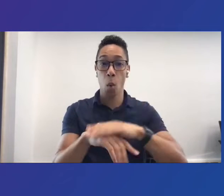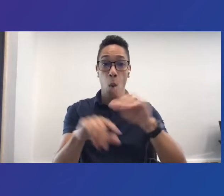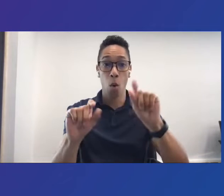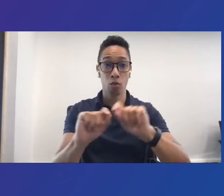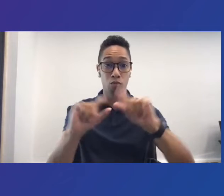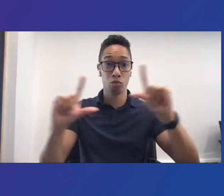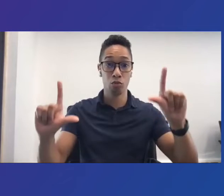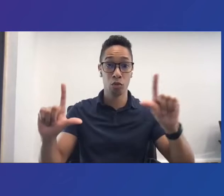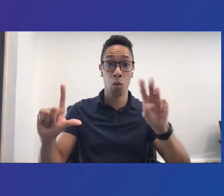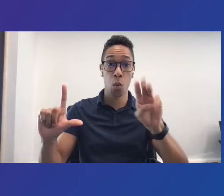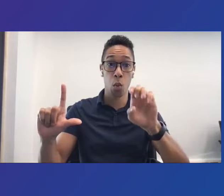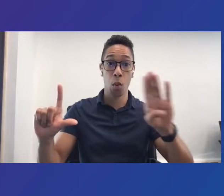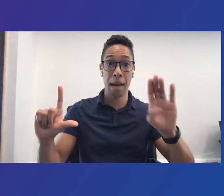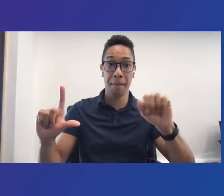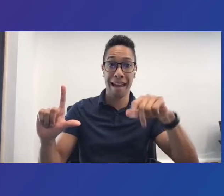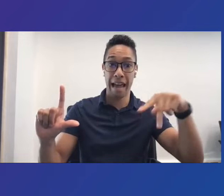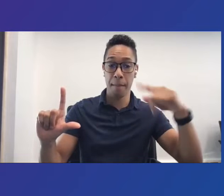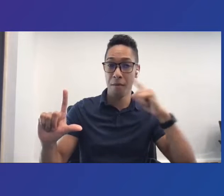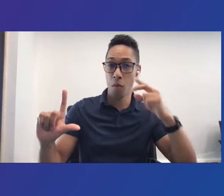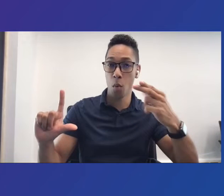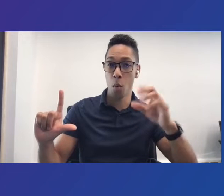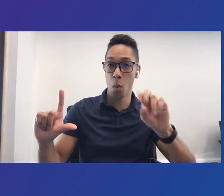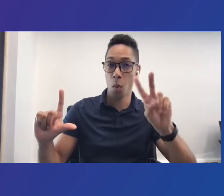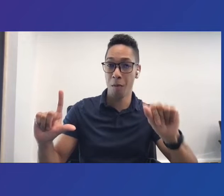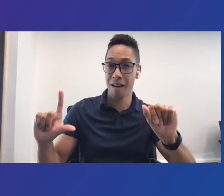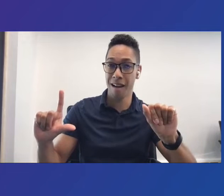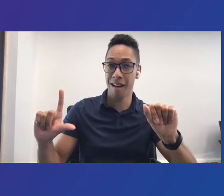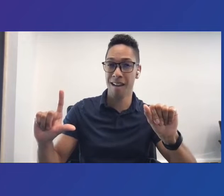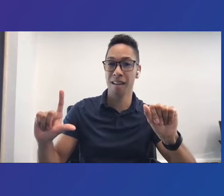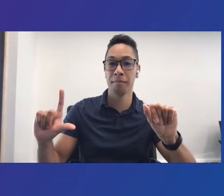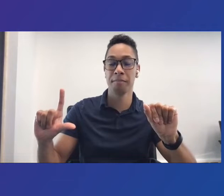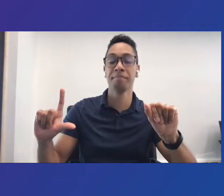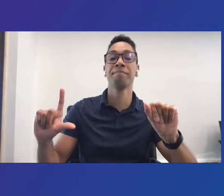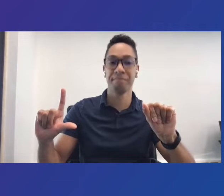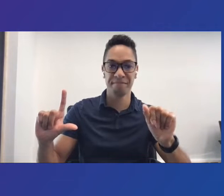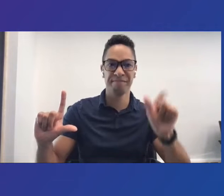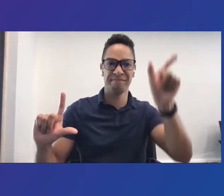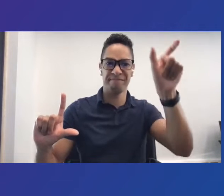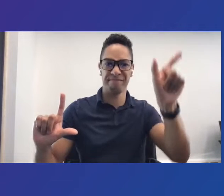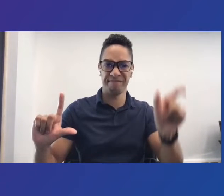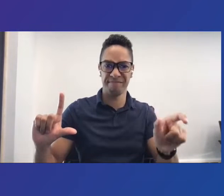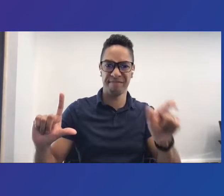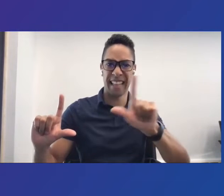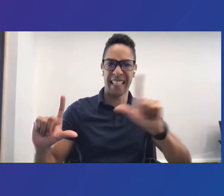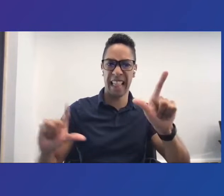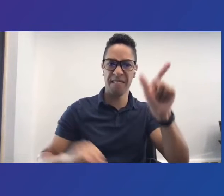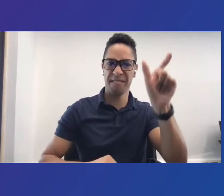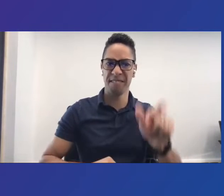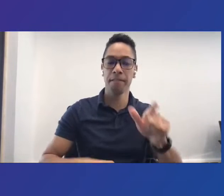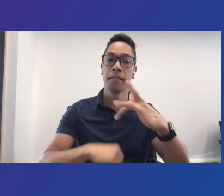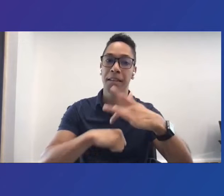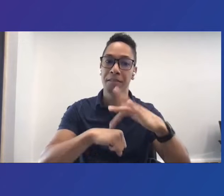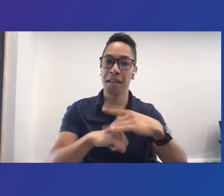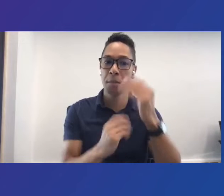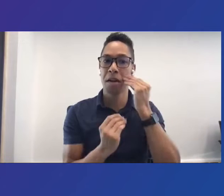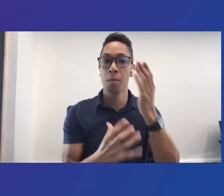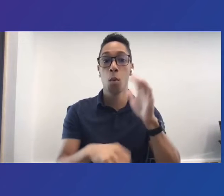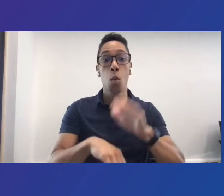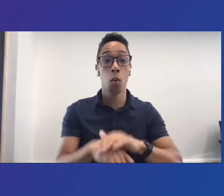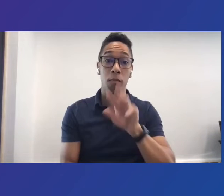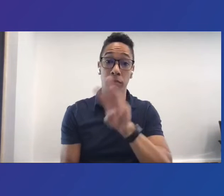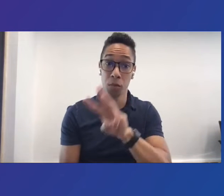web app or the menu of your Whova mobile app. This information is also available on our